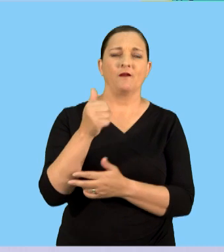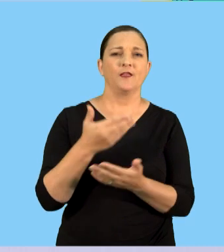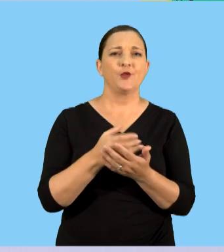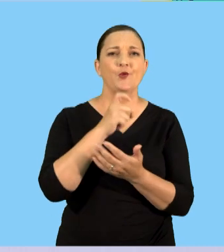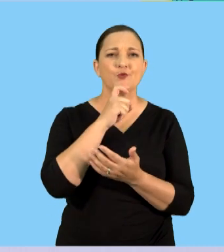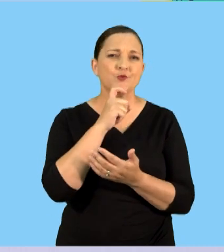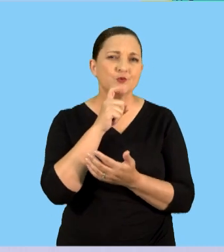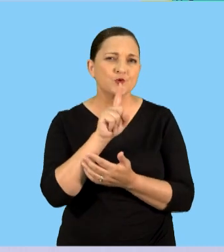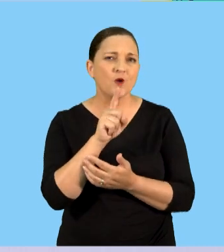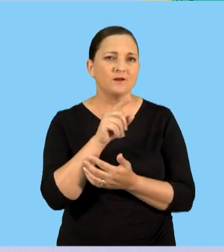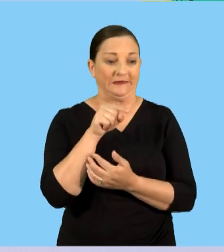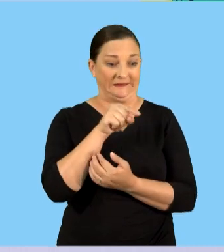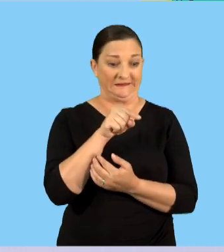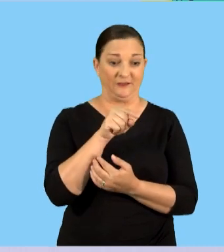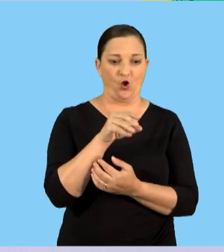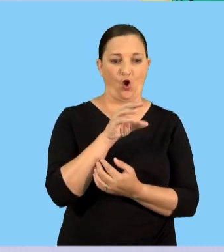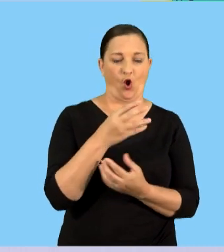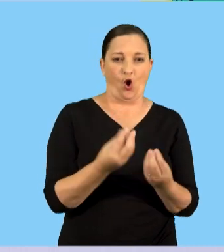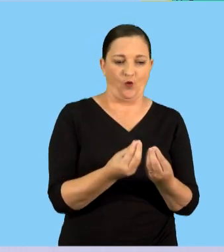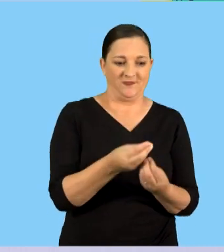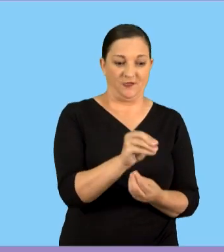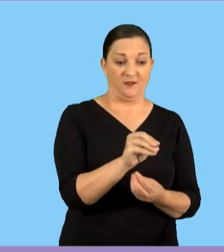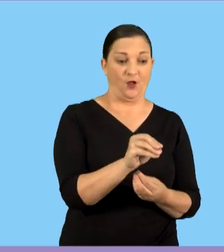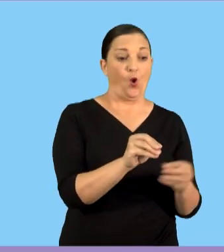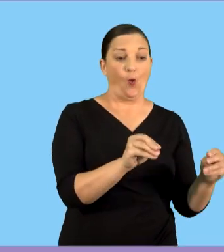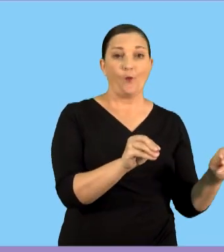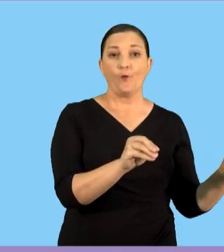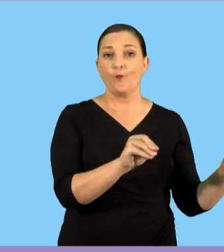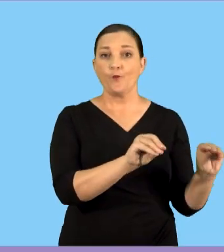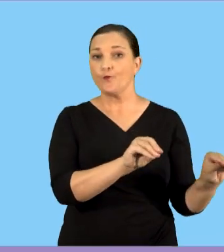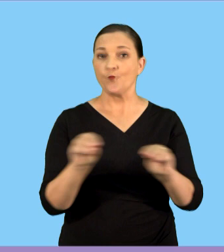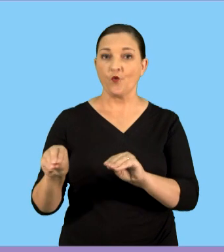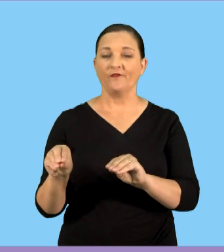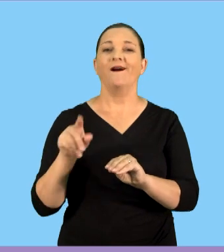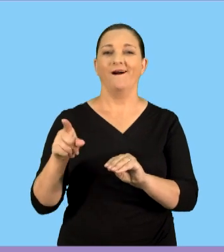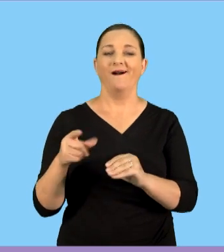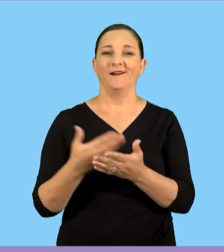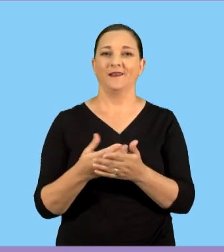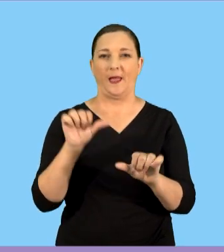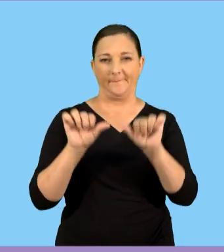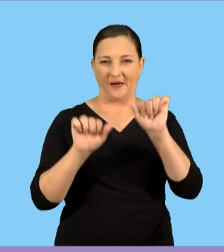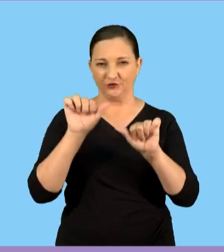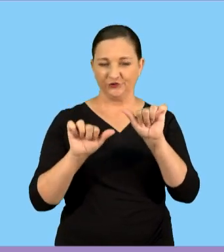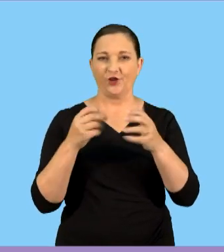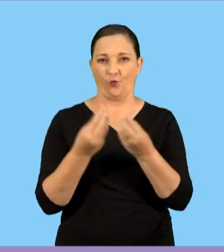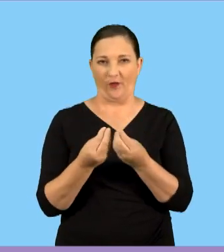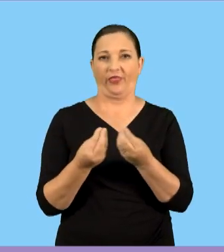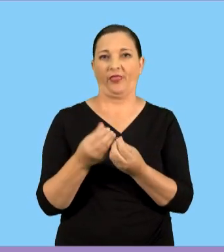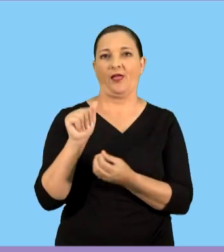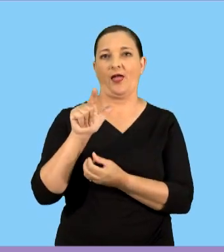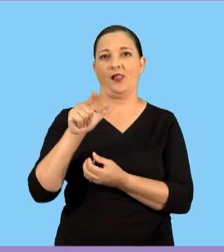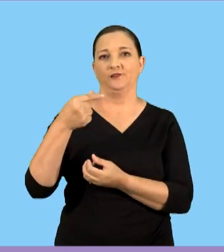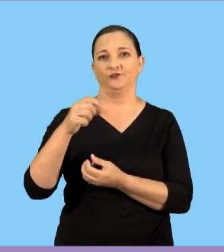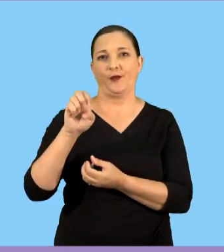force needed to move an object. So let's look at today's lesson objectives. By the end of this